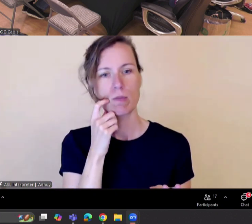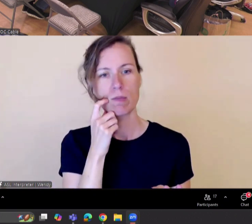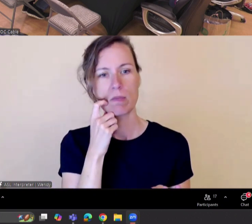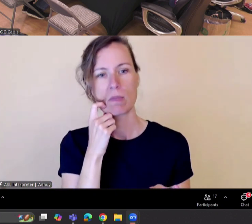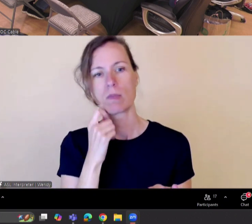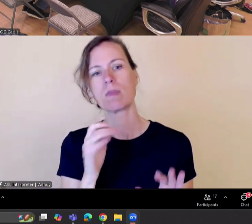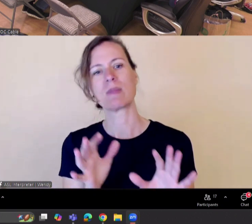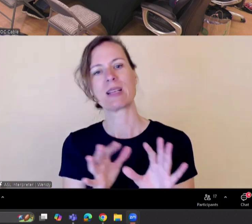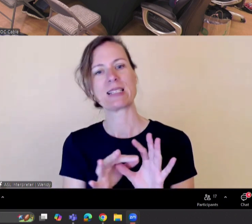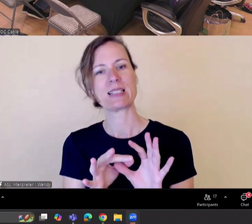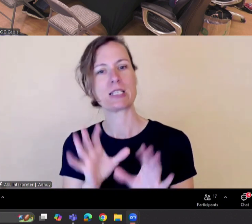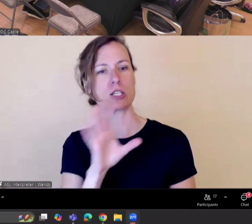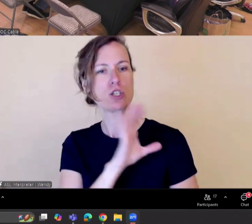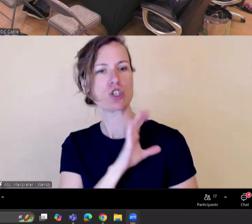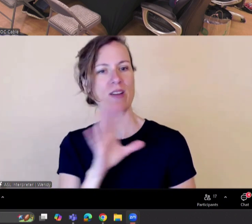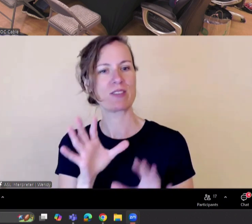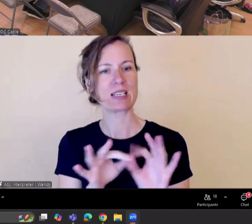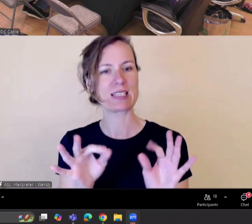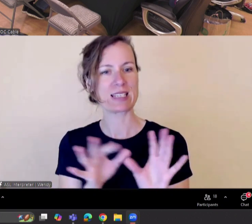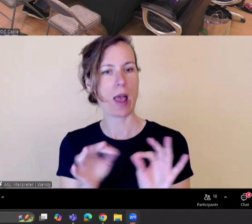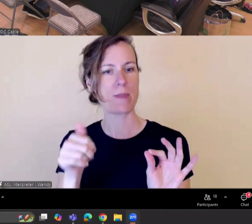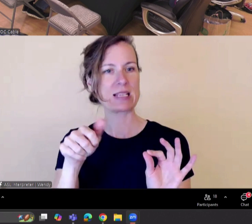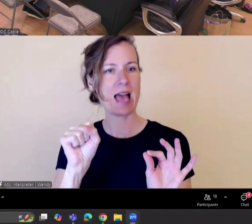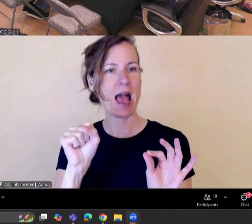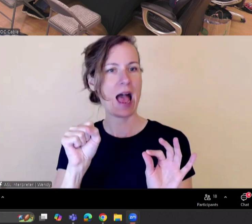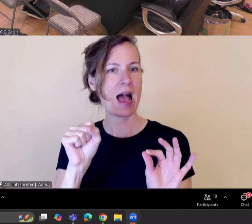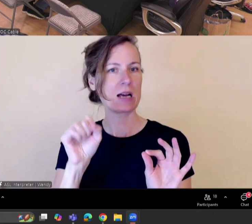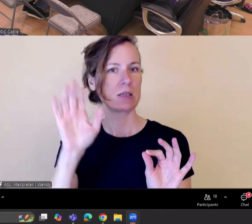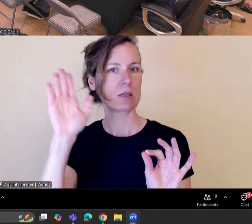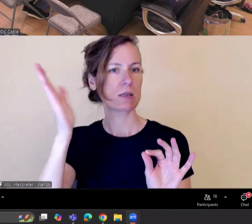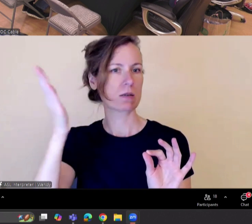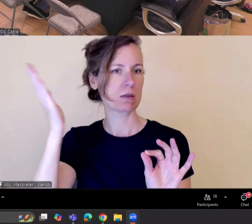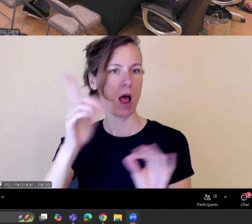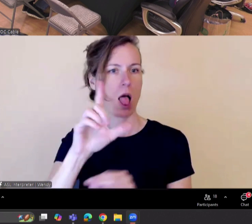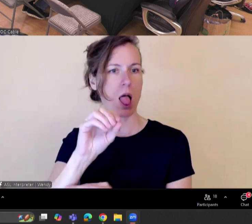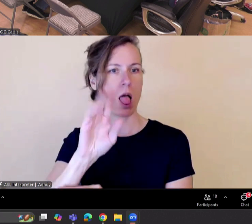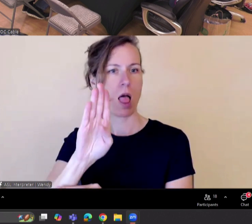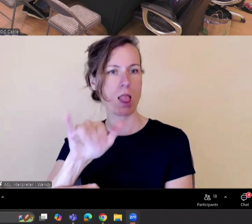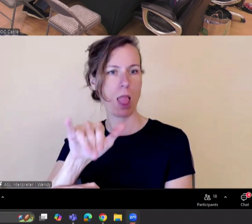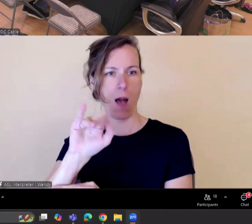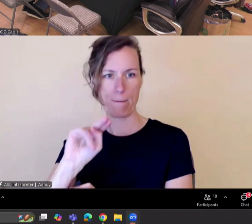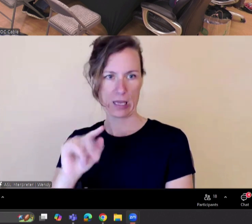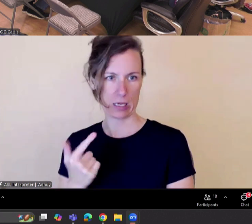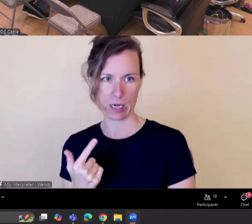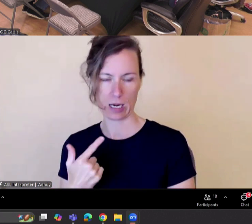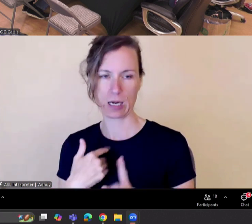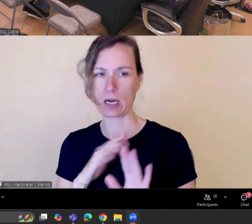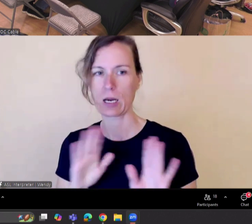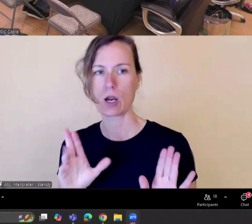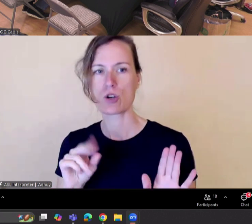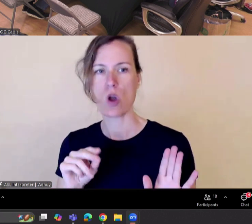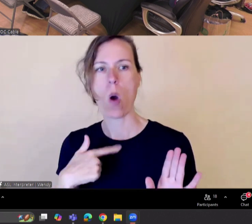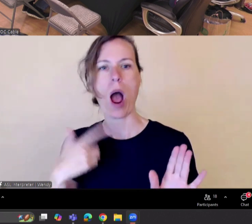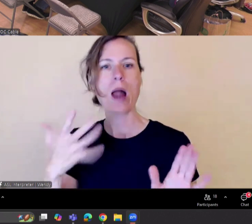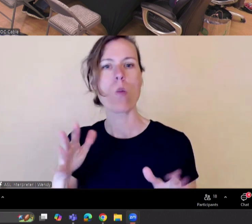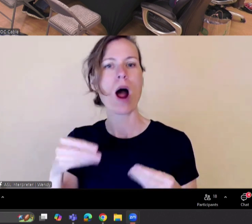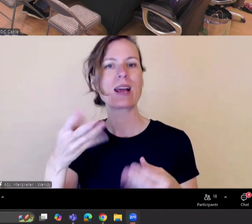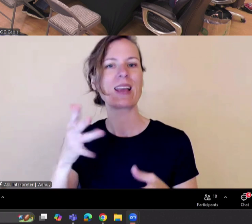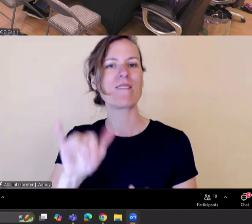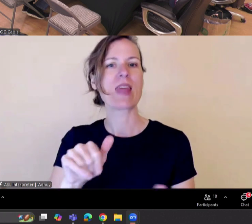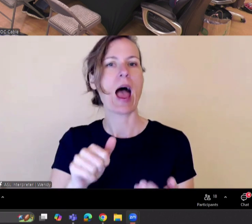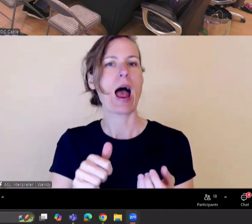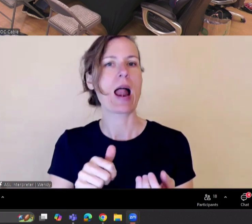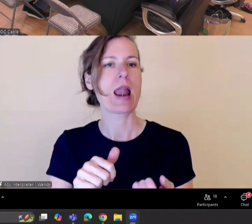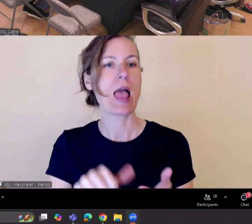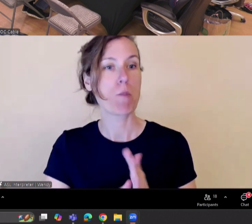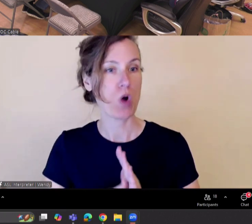statements as lobbying. I don't want to give that impression or think that's not how